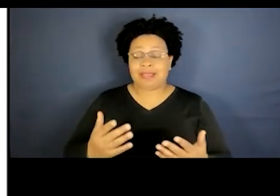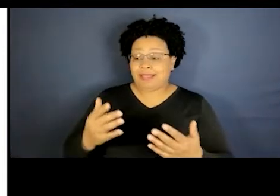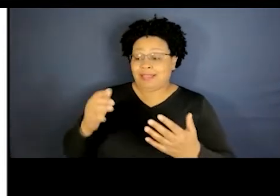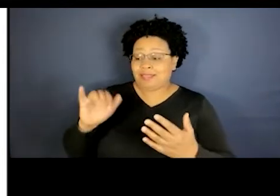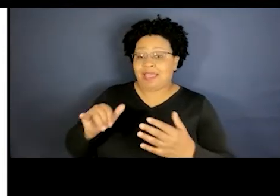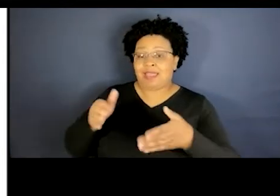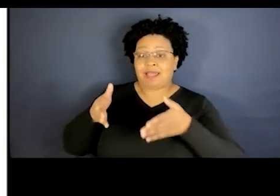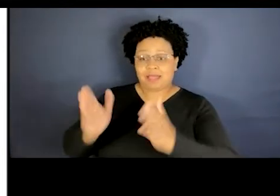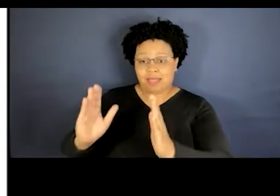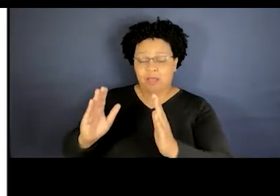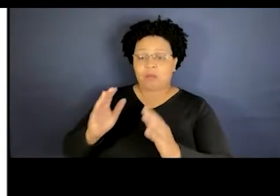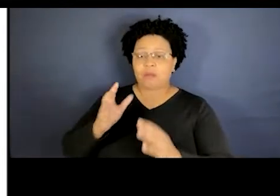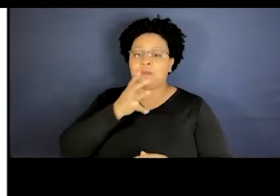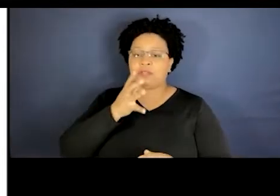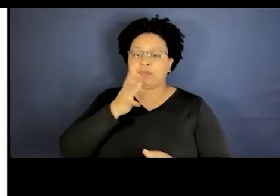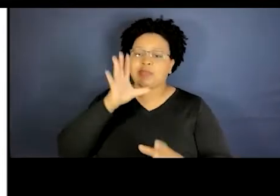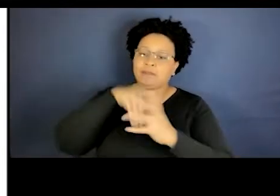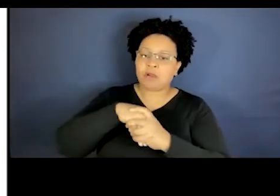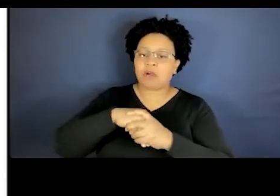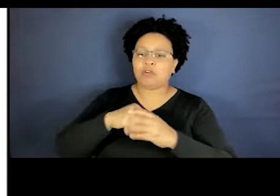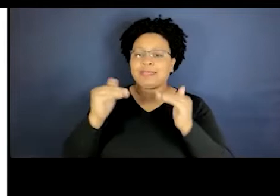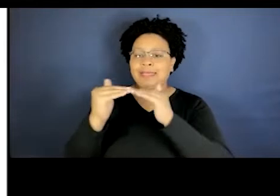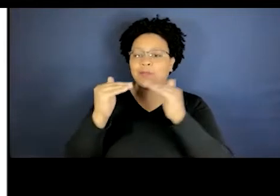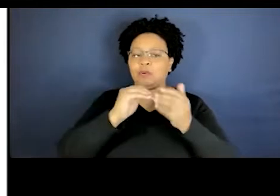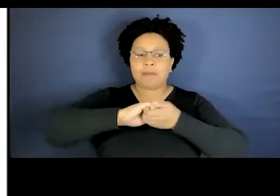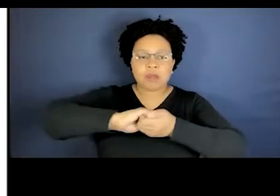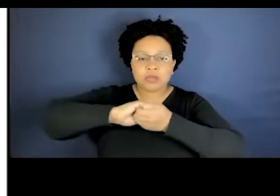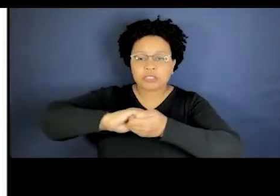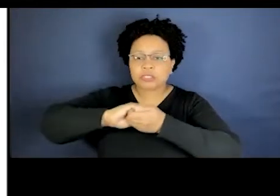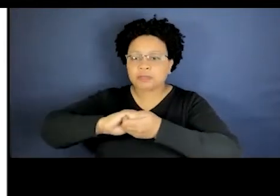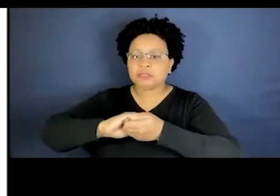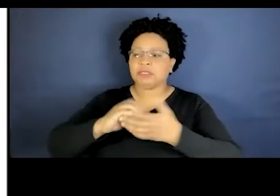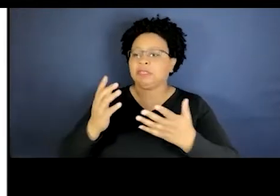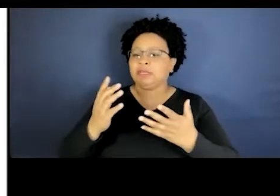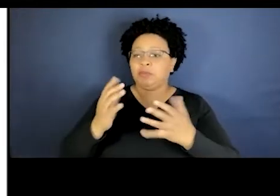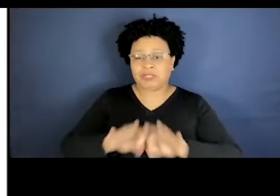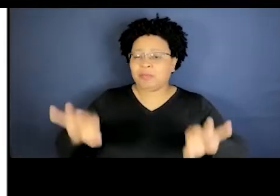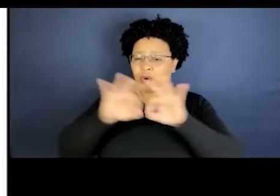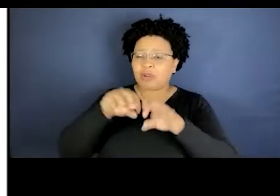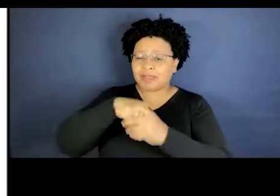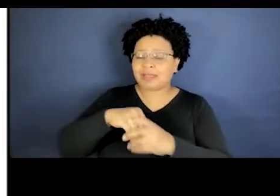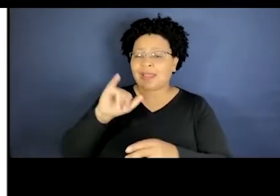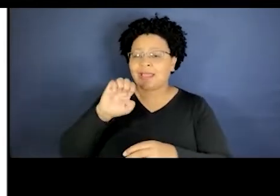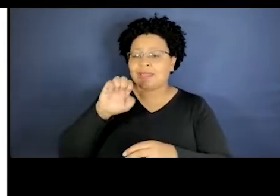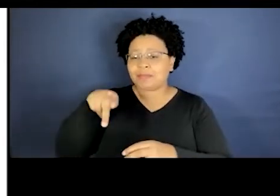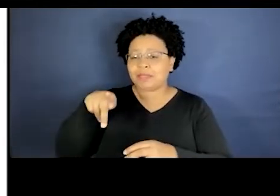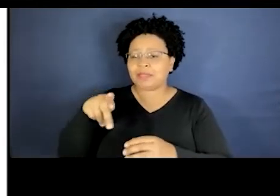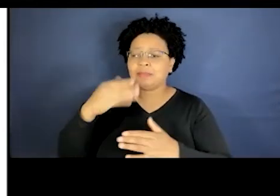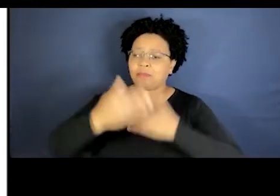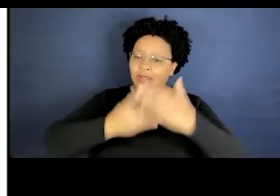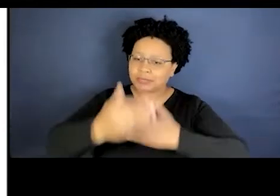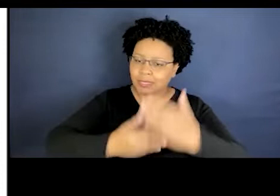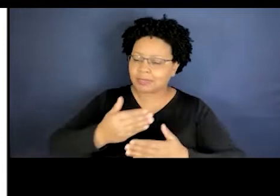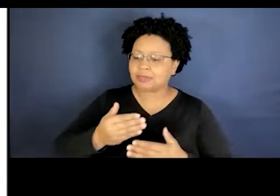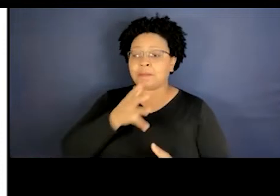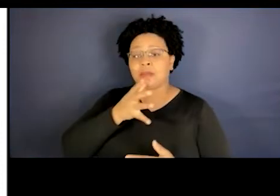equal partners, which is a part of the legislation, right, in the IEP process, the mothers were able to exercise their